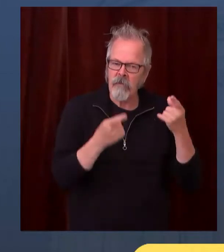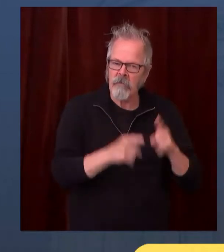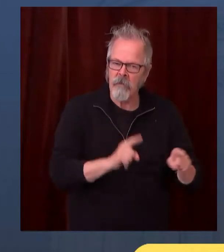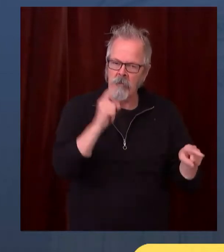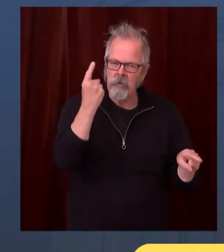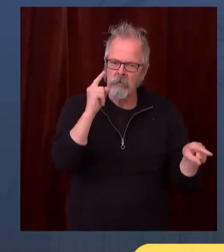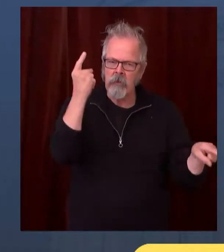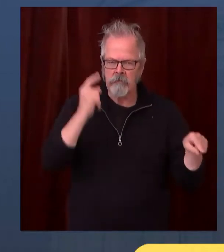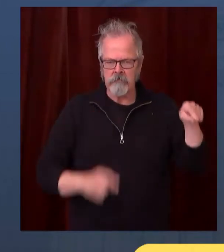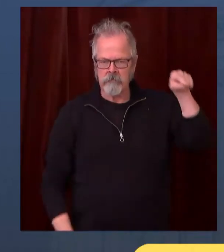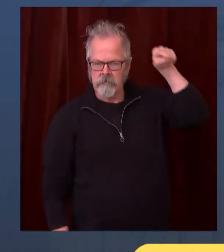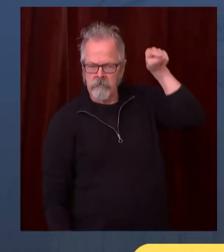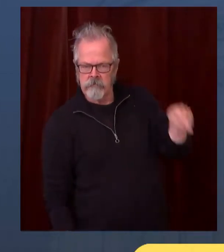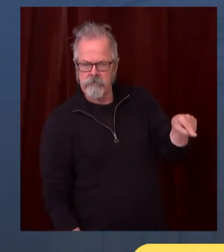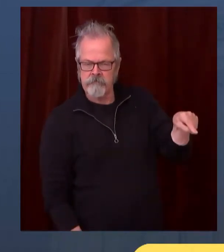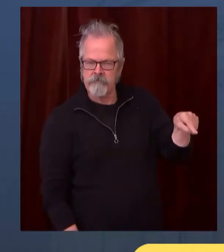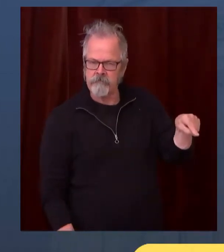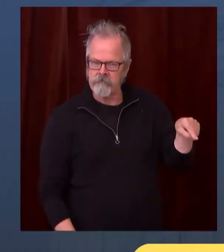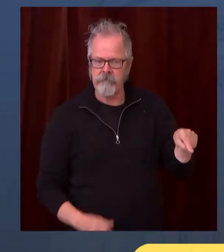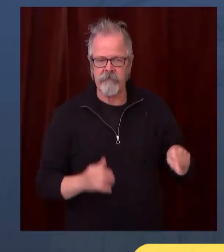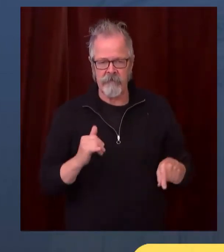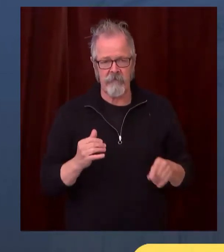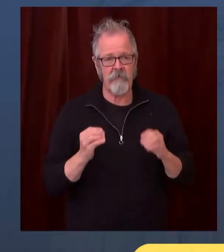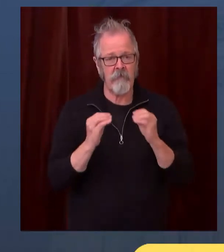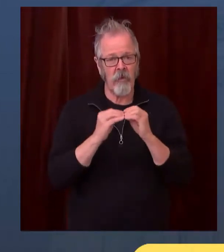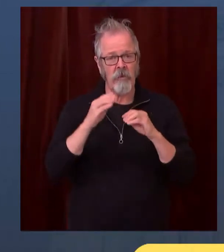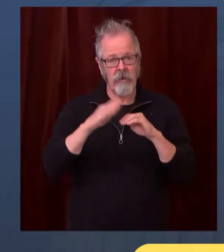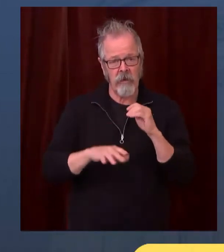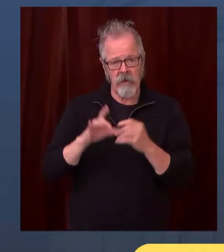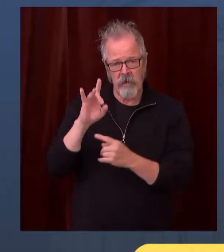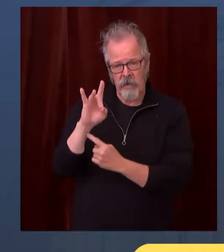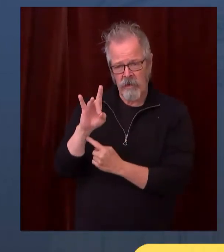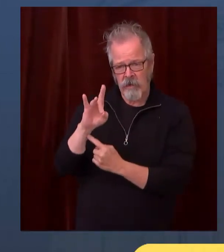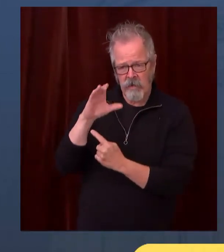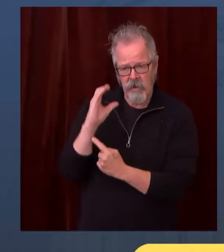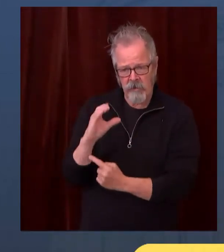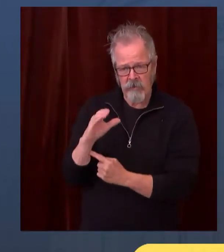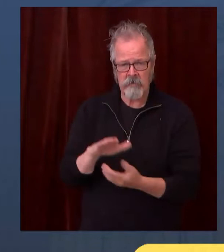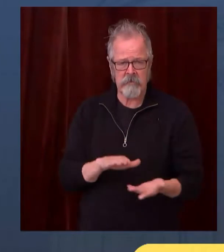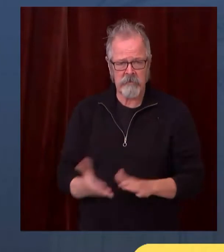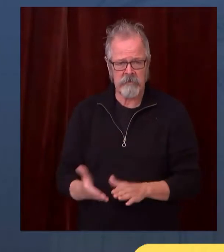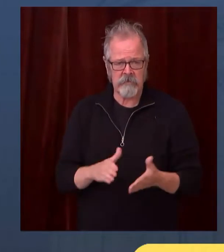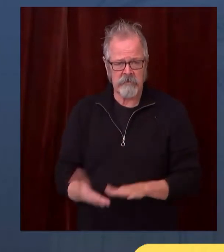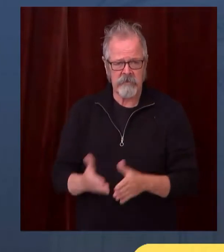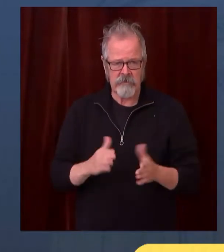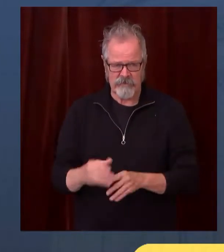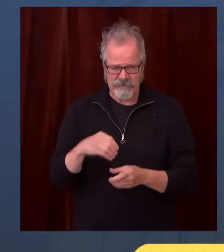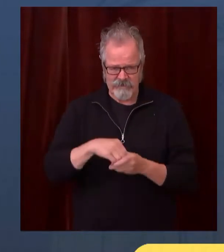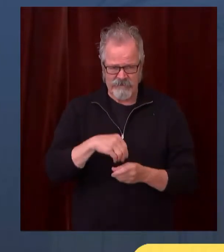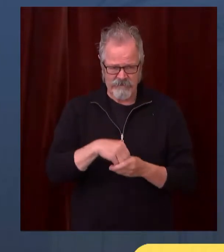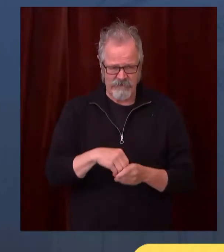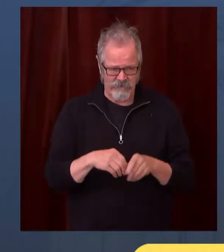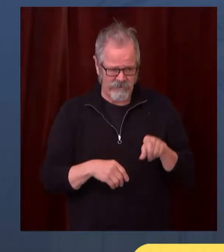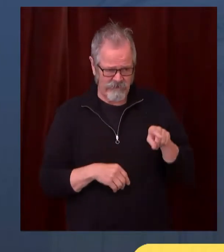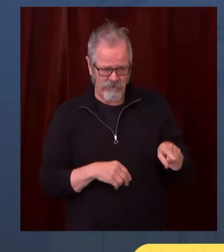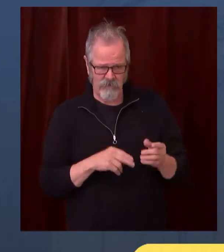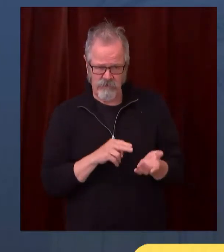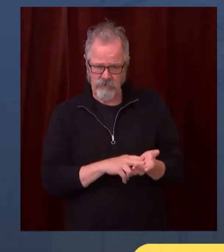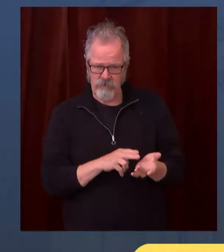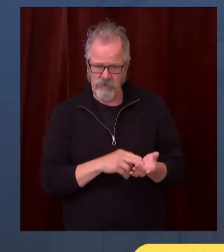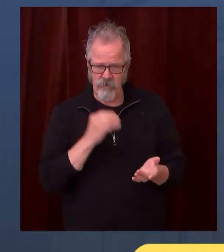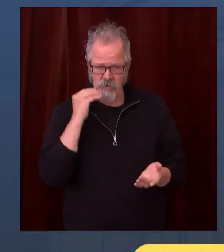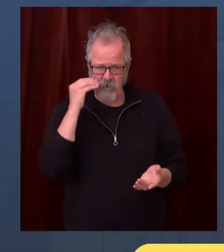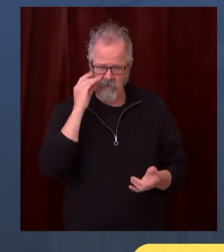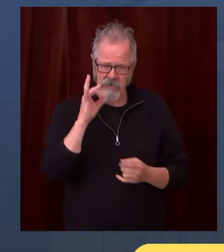deaths being associated with those, which was roughly a little less than 60% of the state's total. And those have occurred